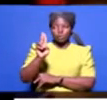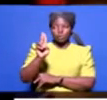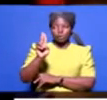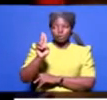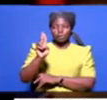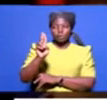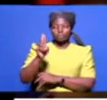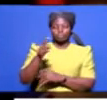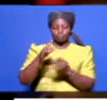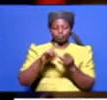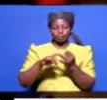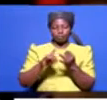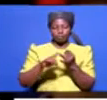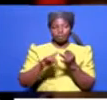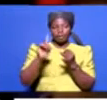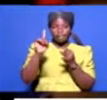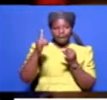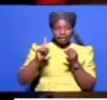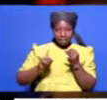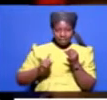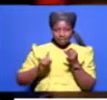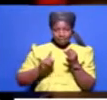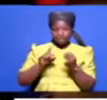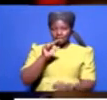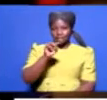First Lady, Margaret Kenyatta,